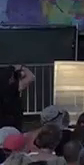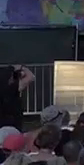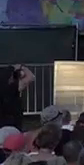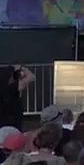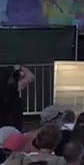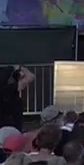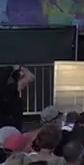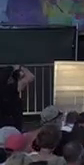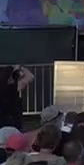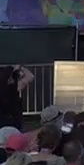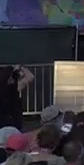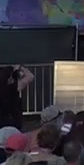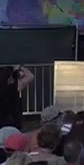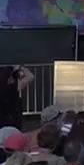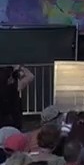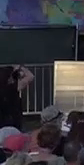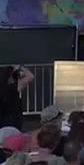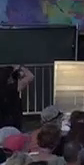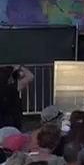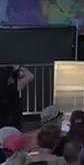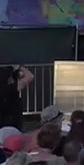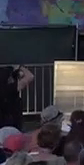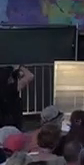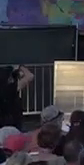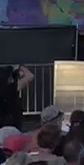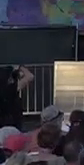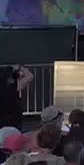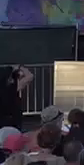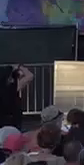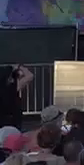evening, along with many more LGBT